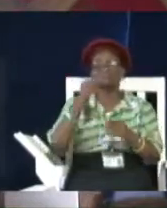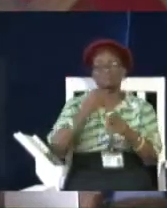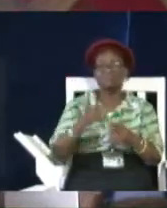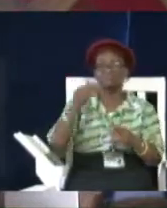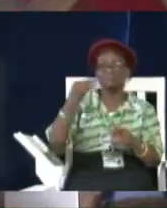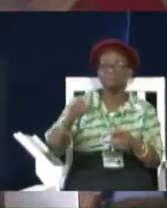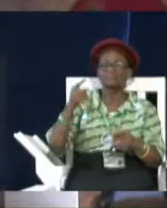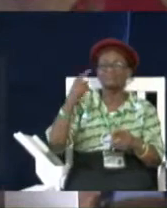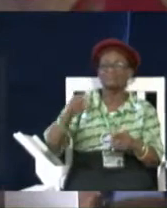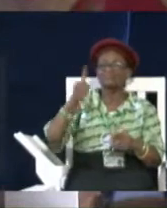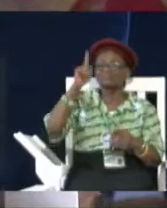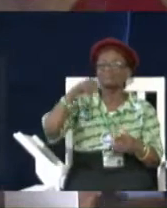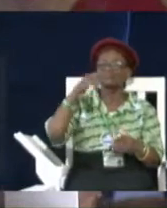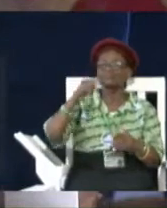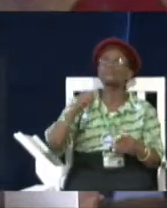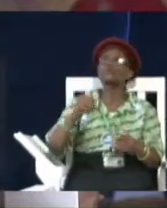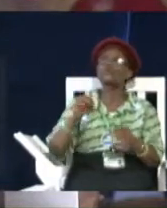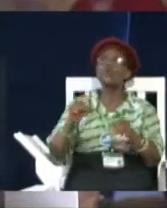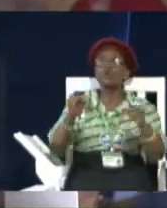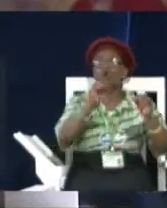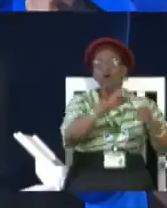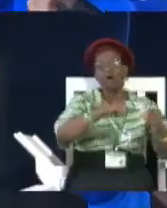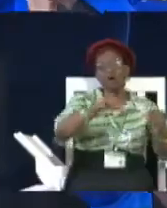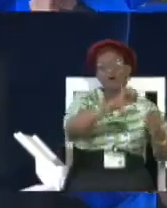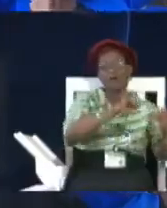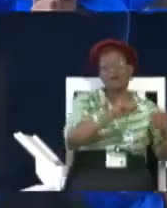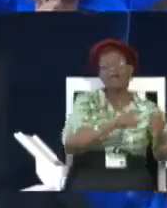you will get what you have come for.